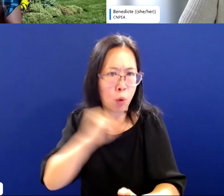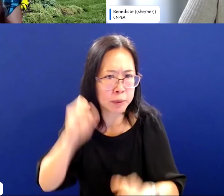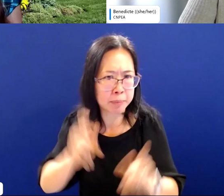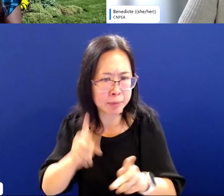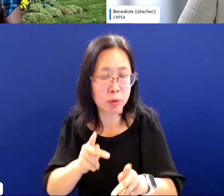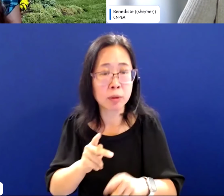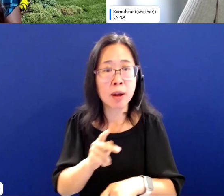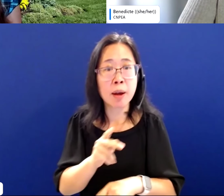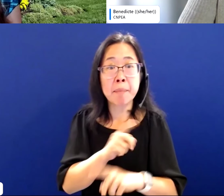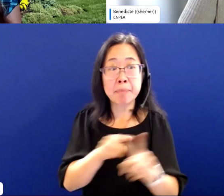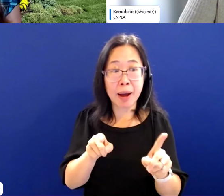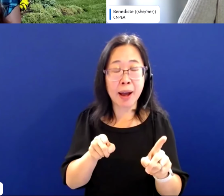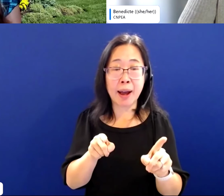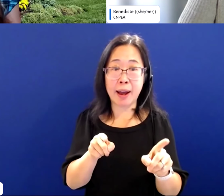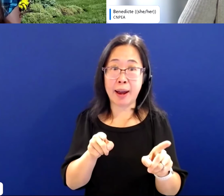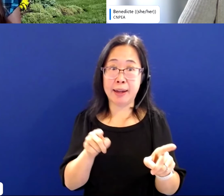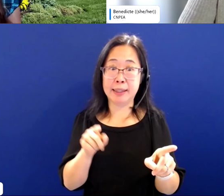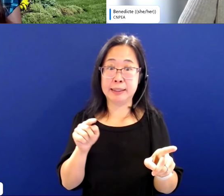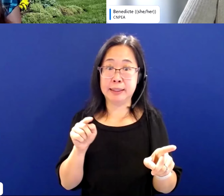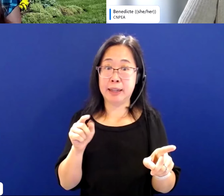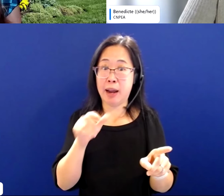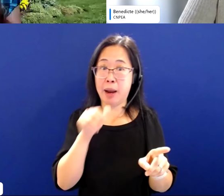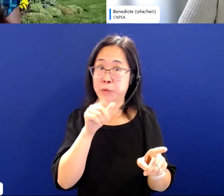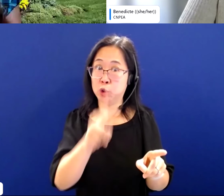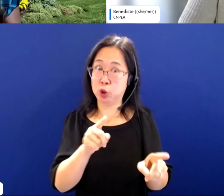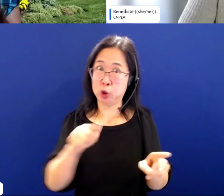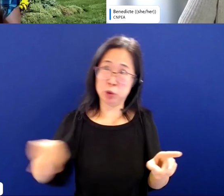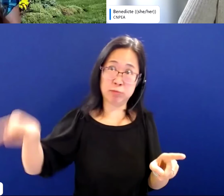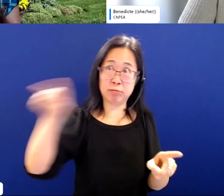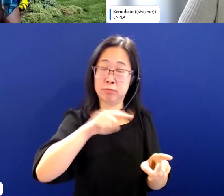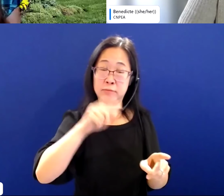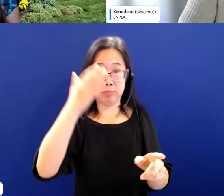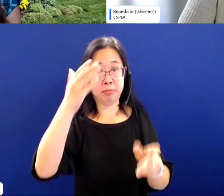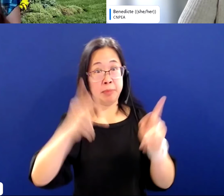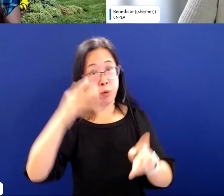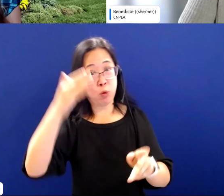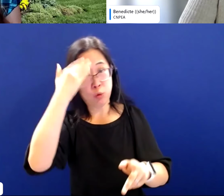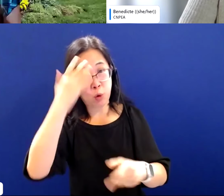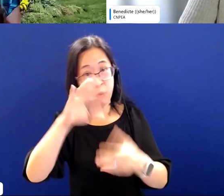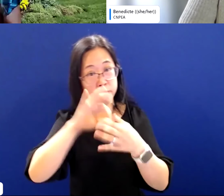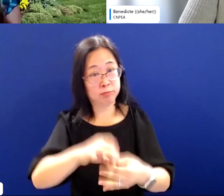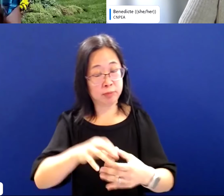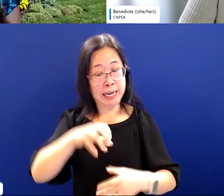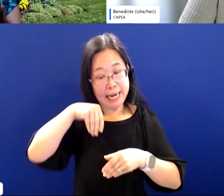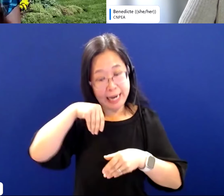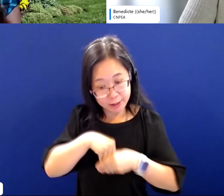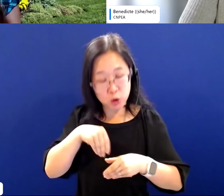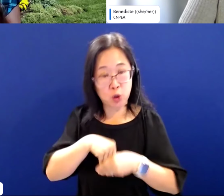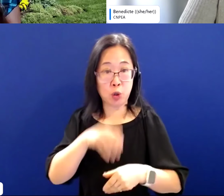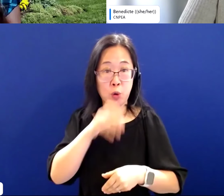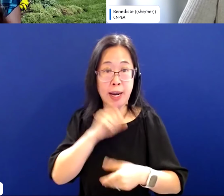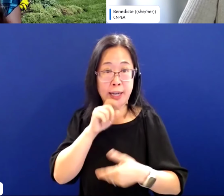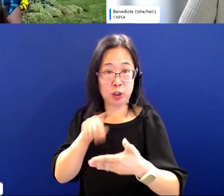as many people are aware of internalized ageism and the potential consequences of internalized ageism. And